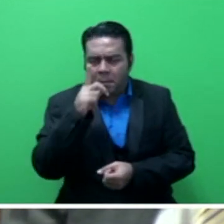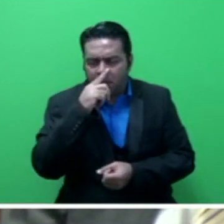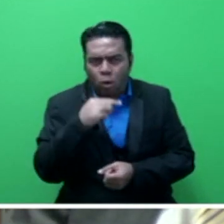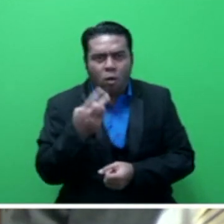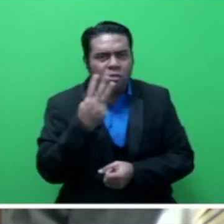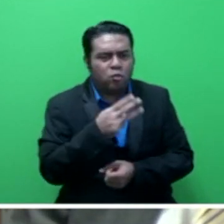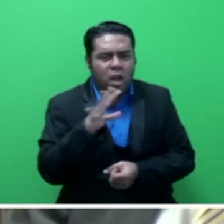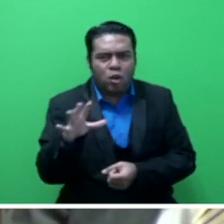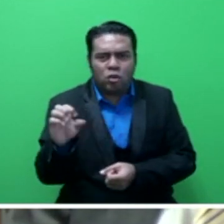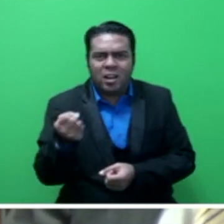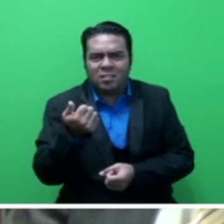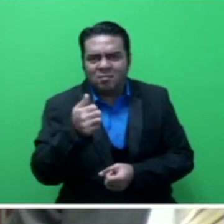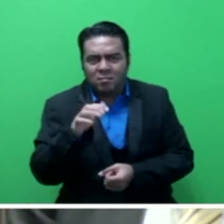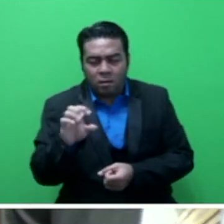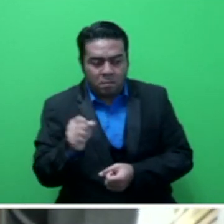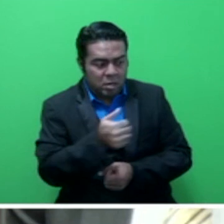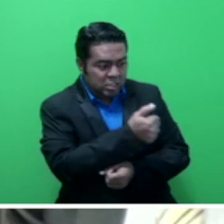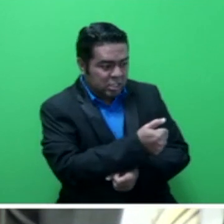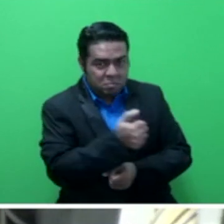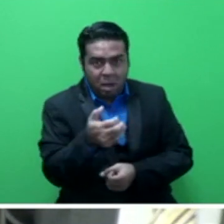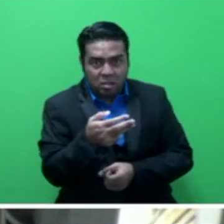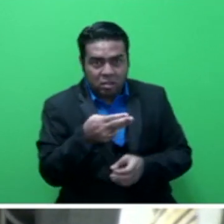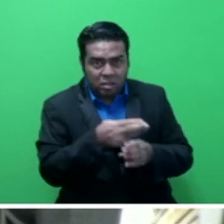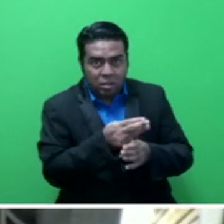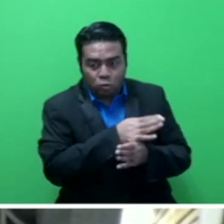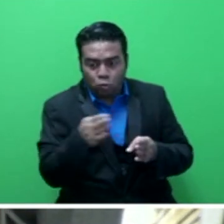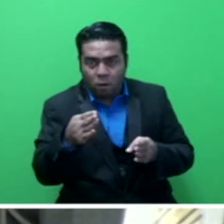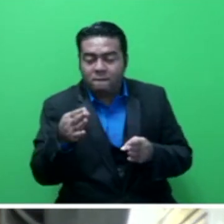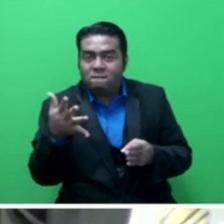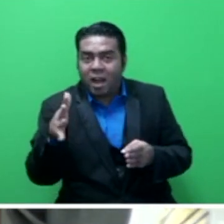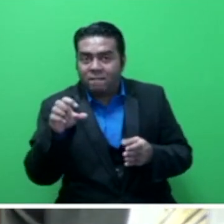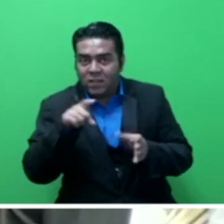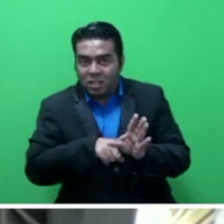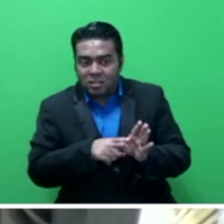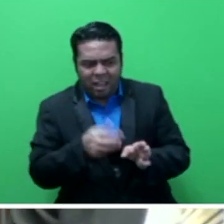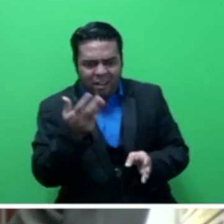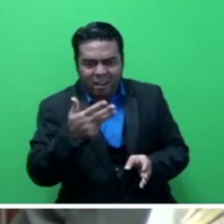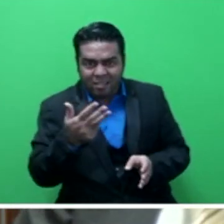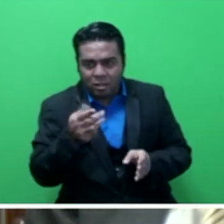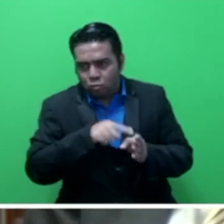target population, 6 months to 5 years, and 19 to 39 years old.